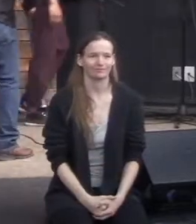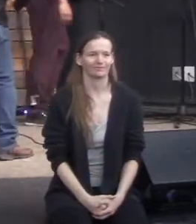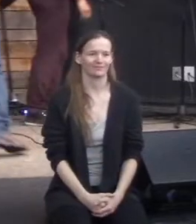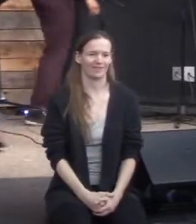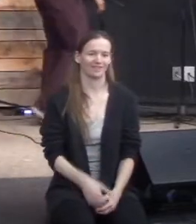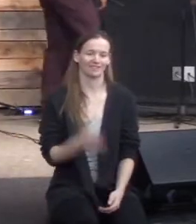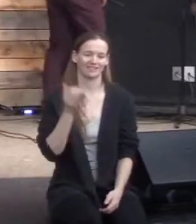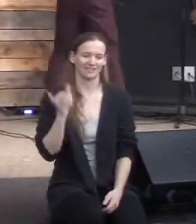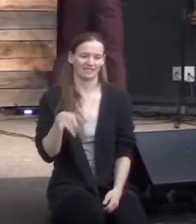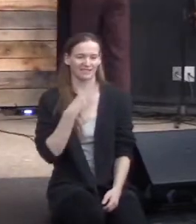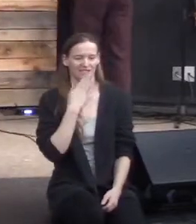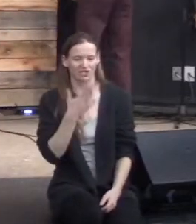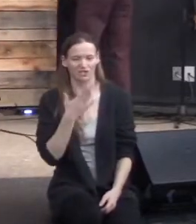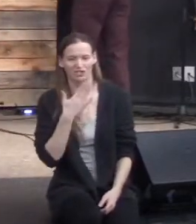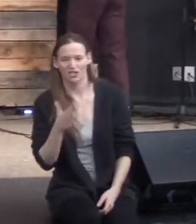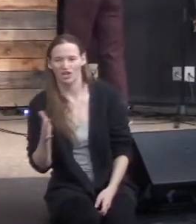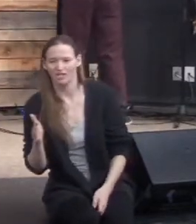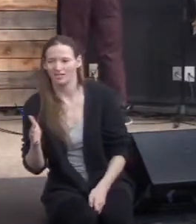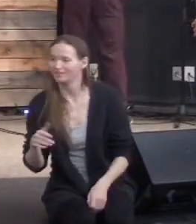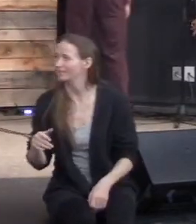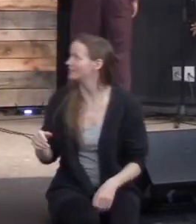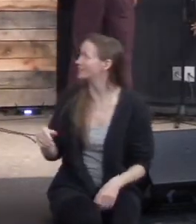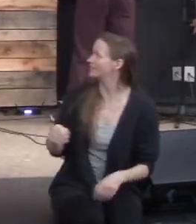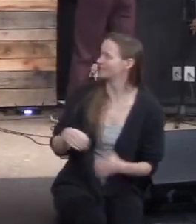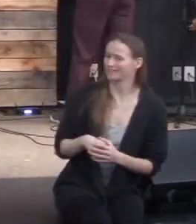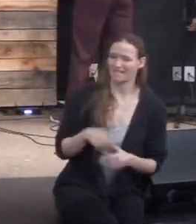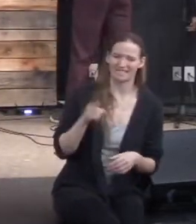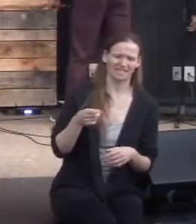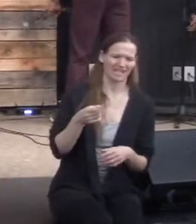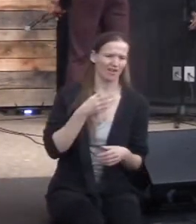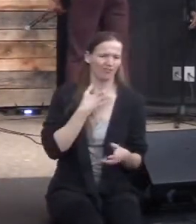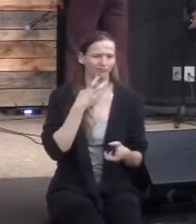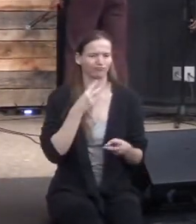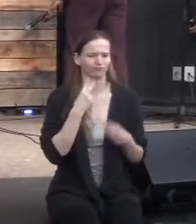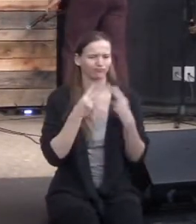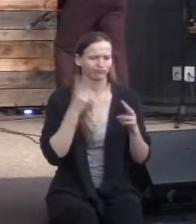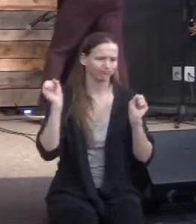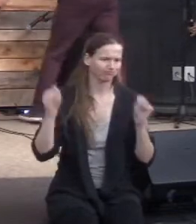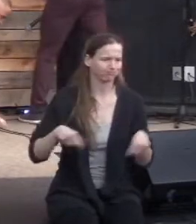That's good. That boy good. He can sing.